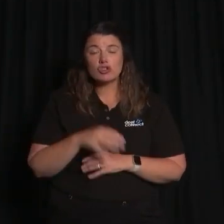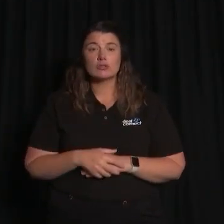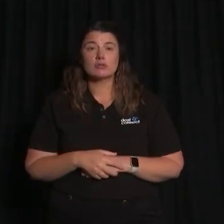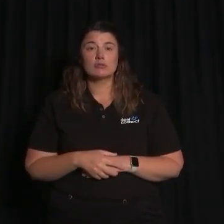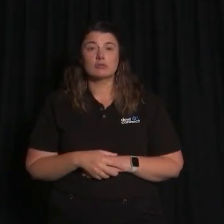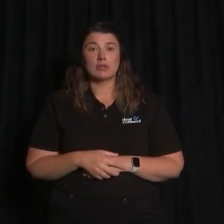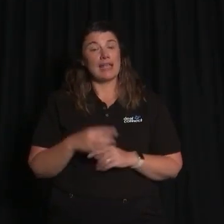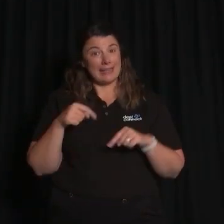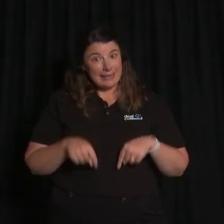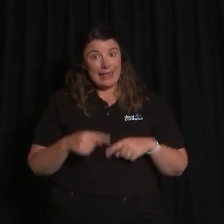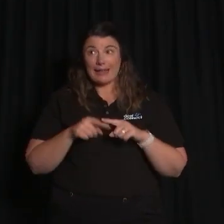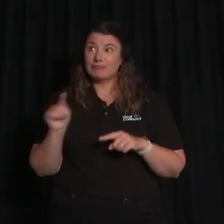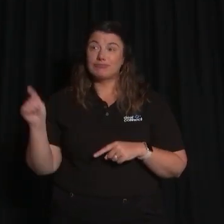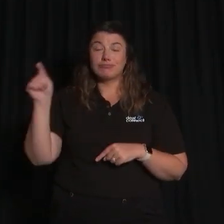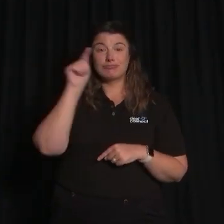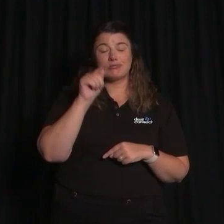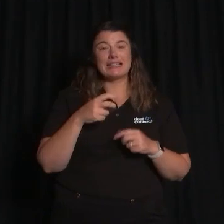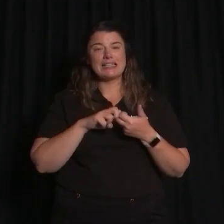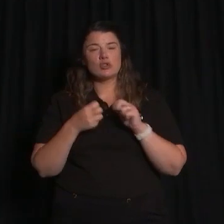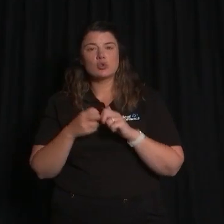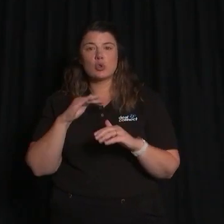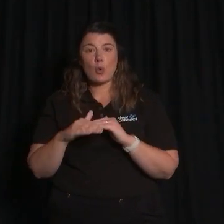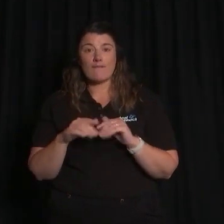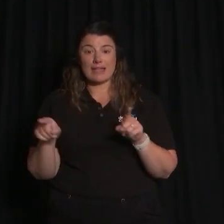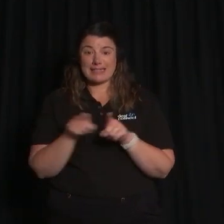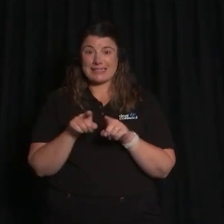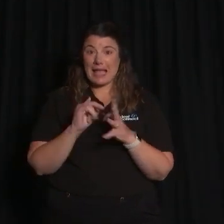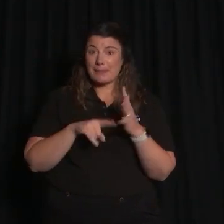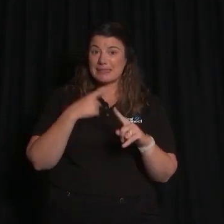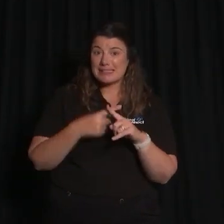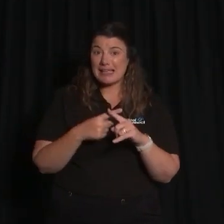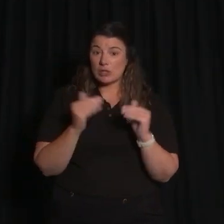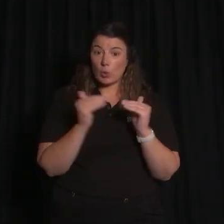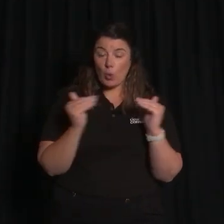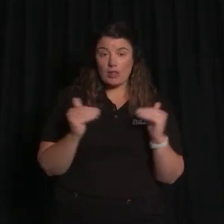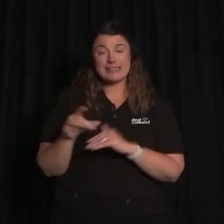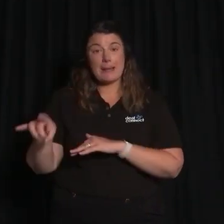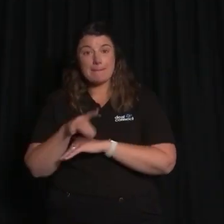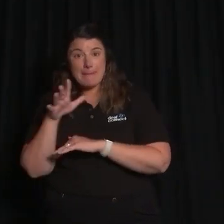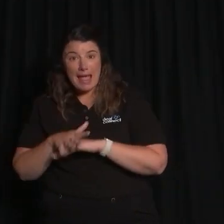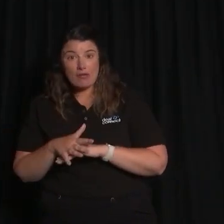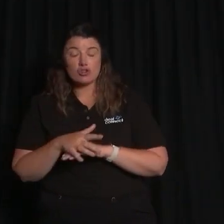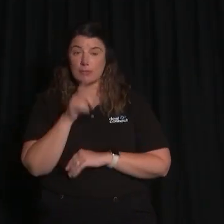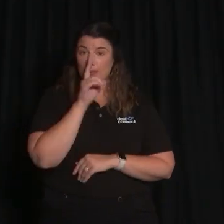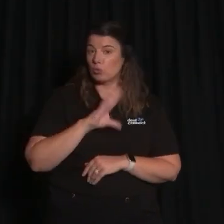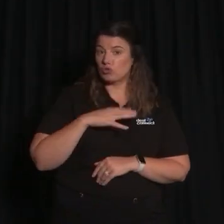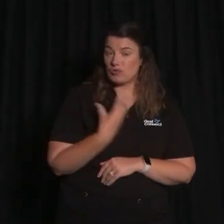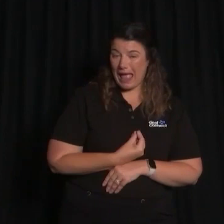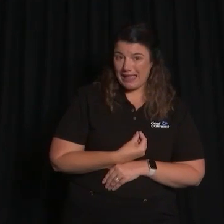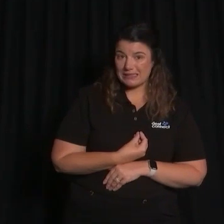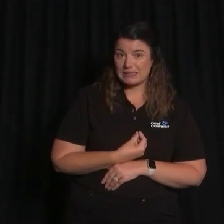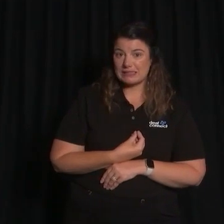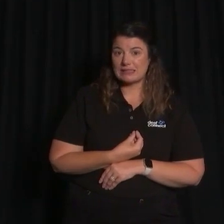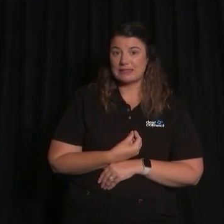here and in many other countries, conflating issues around same-sex equality, marriage, people with trans